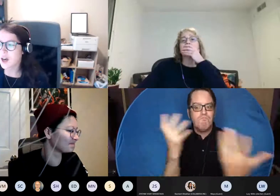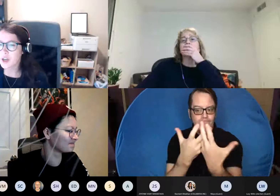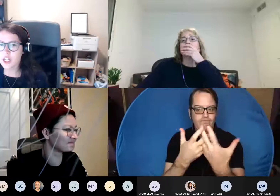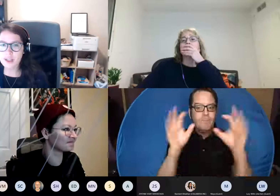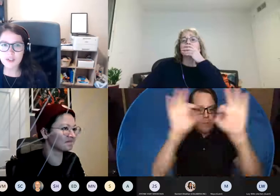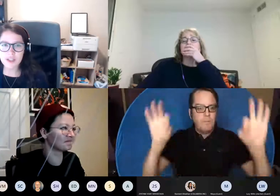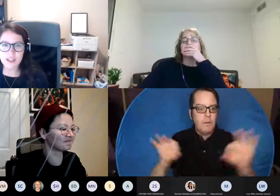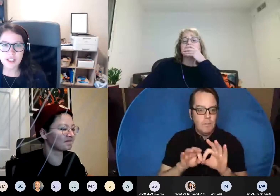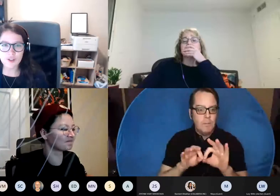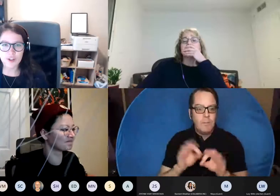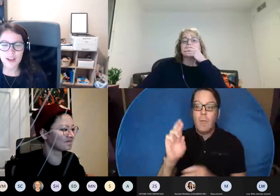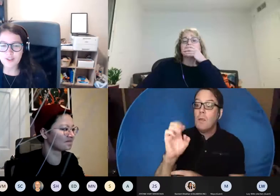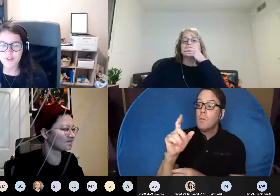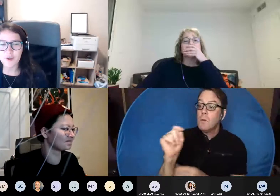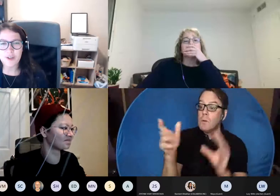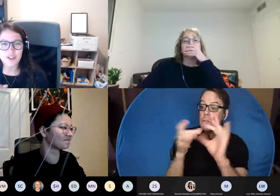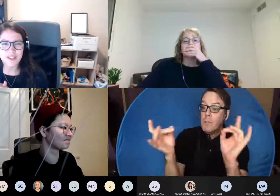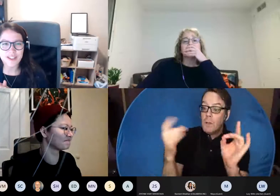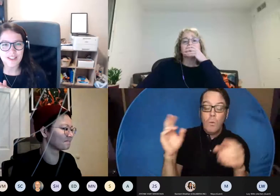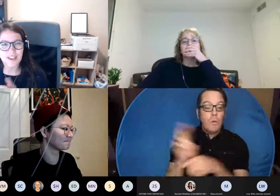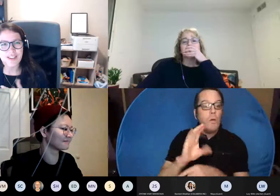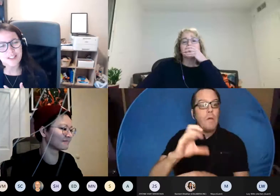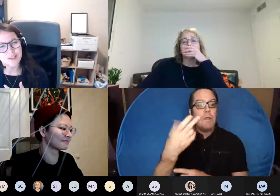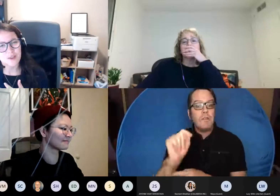mentioned, we're going to be using the chat for